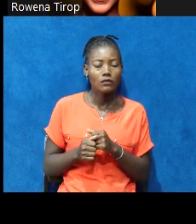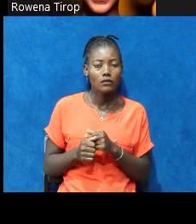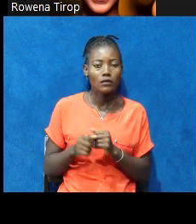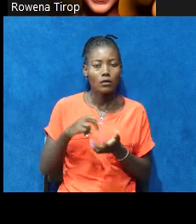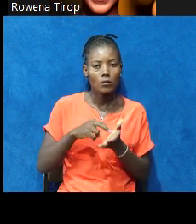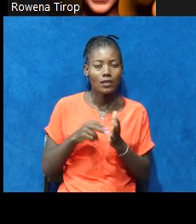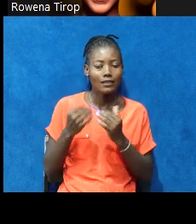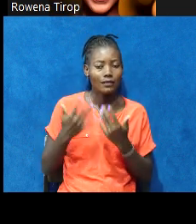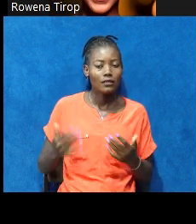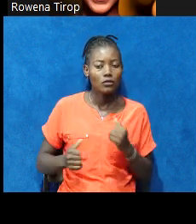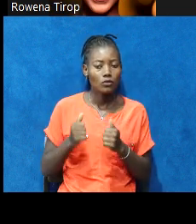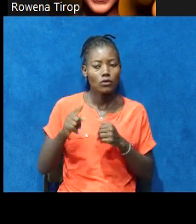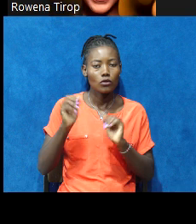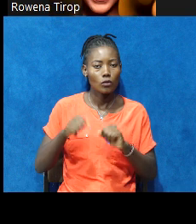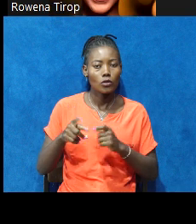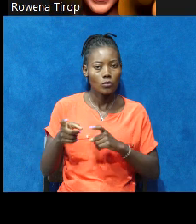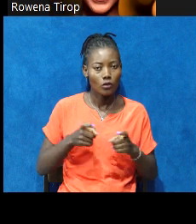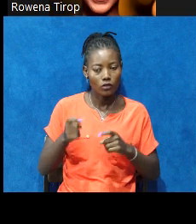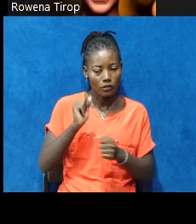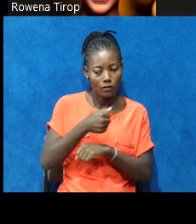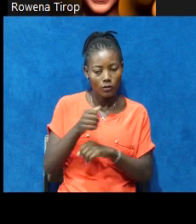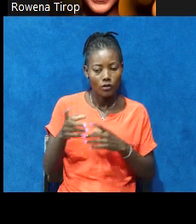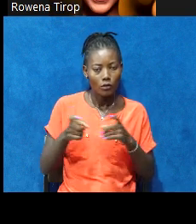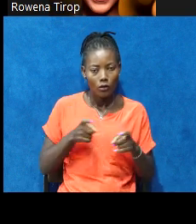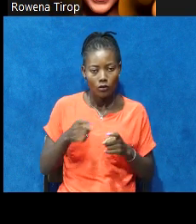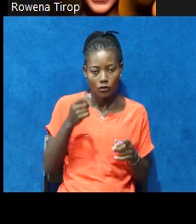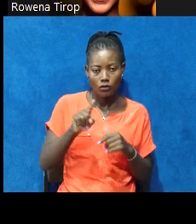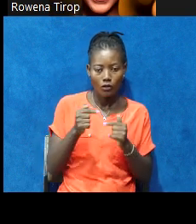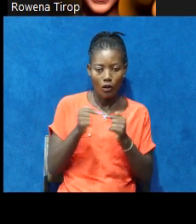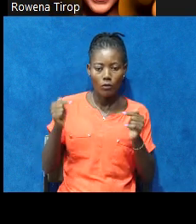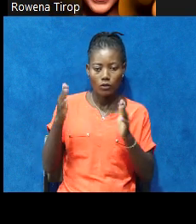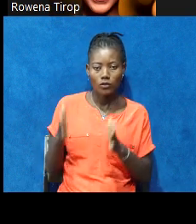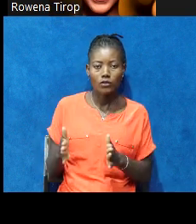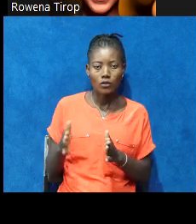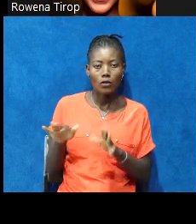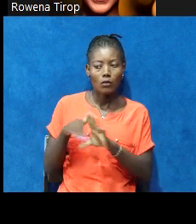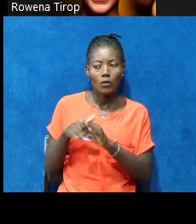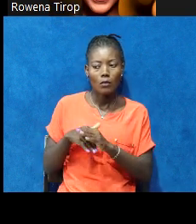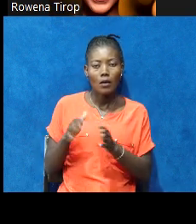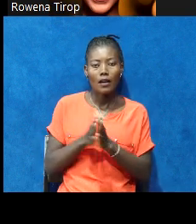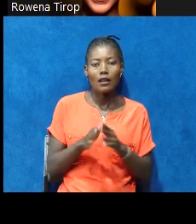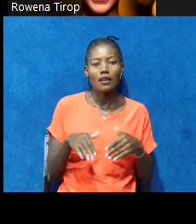that are within your control. You can't control your opponent and